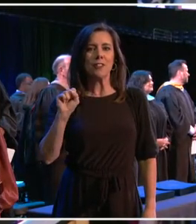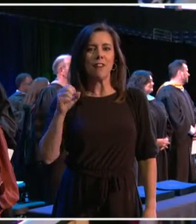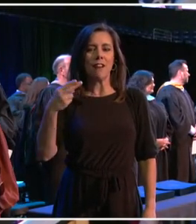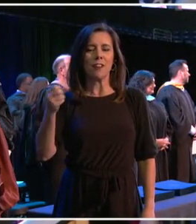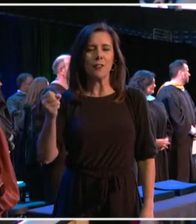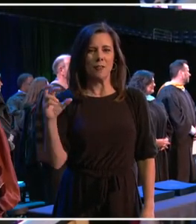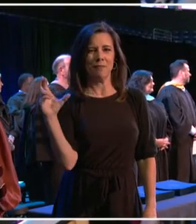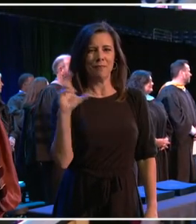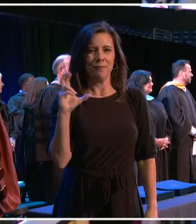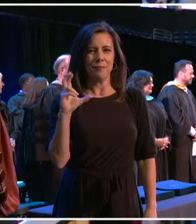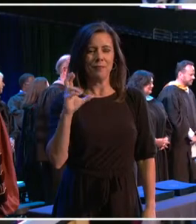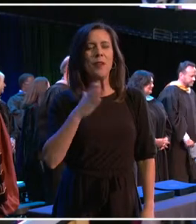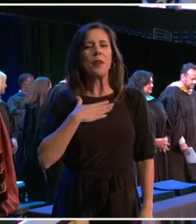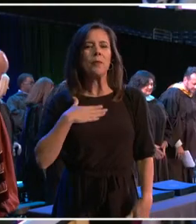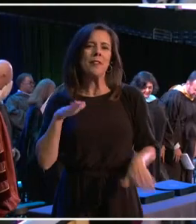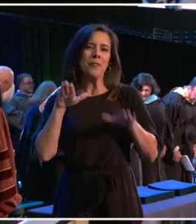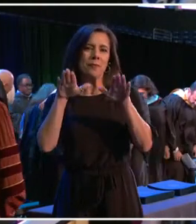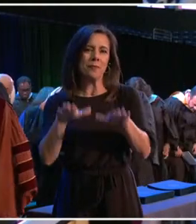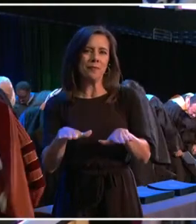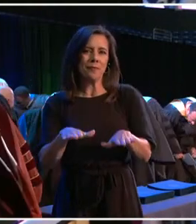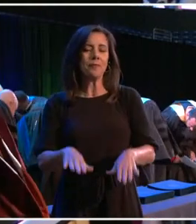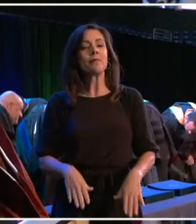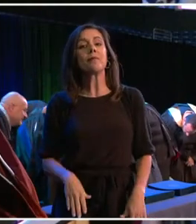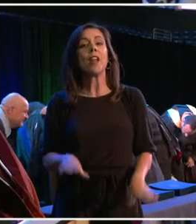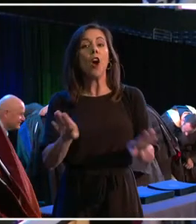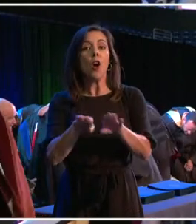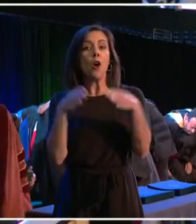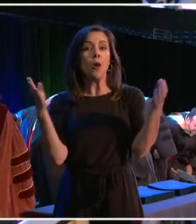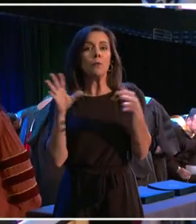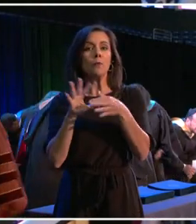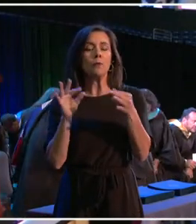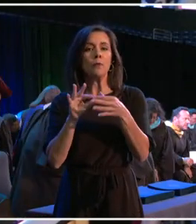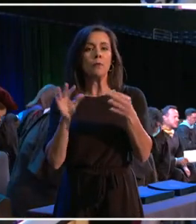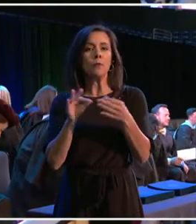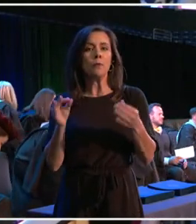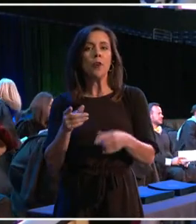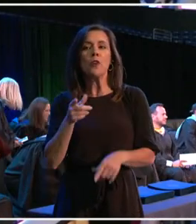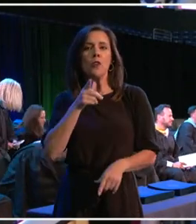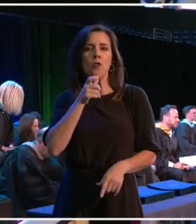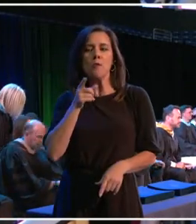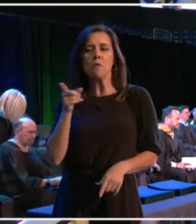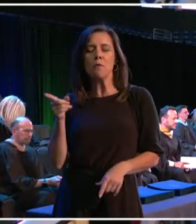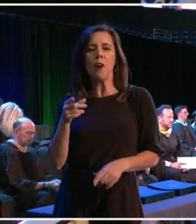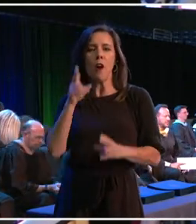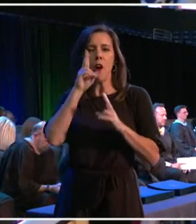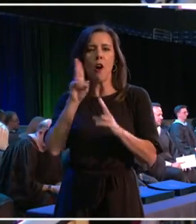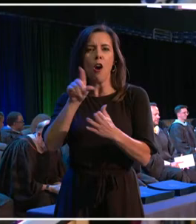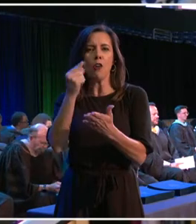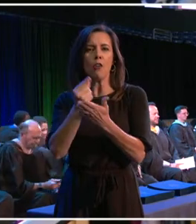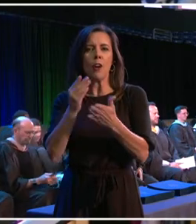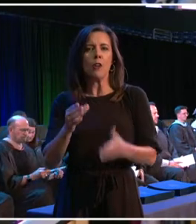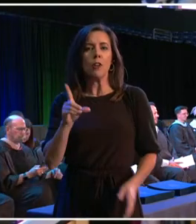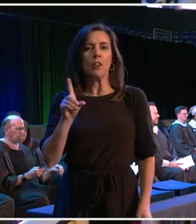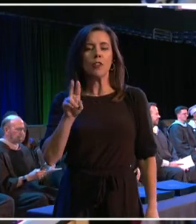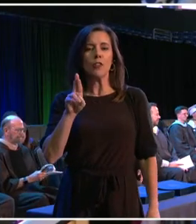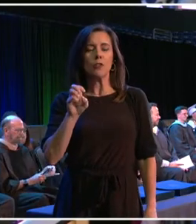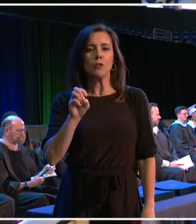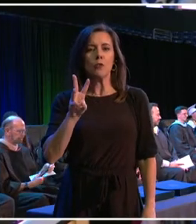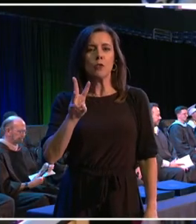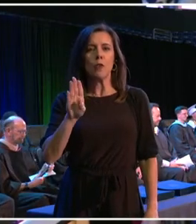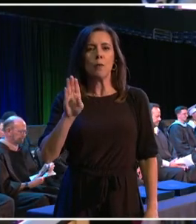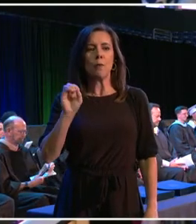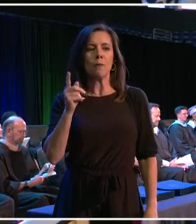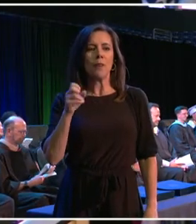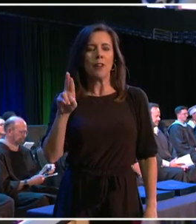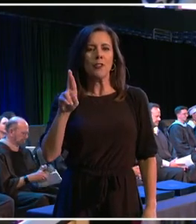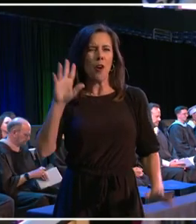Would everyone please be seated? Our opening remarks will be offered by honor graduate Drew Bosker.